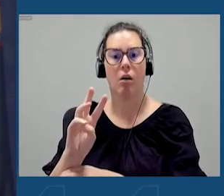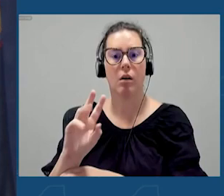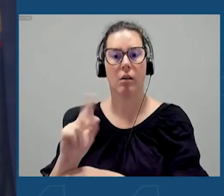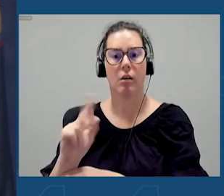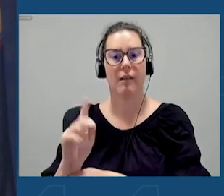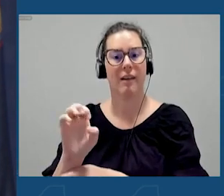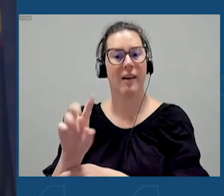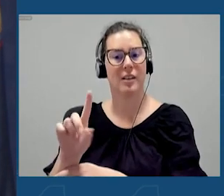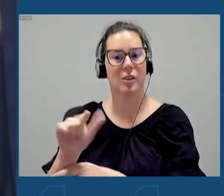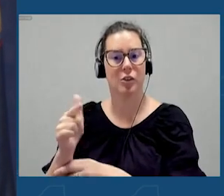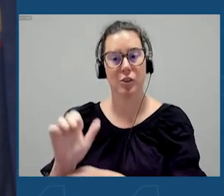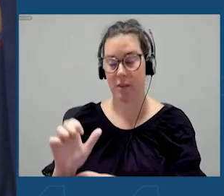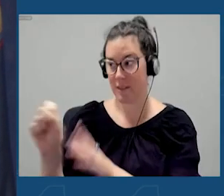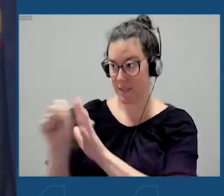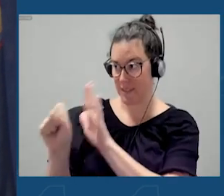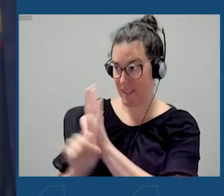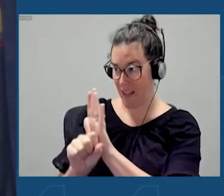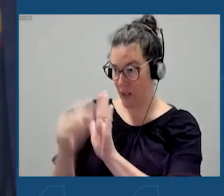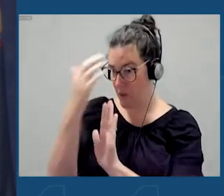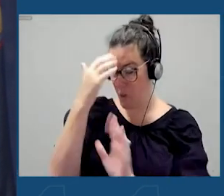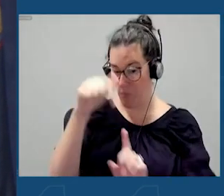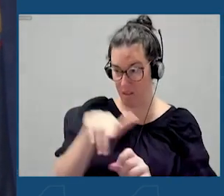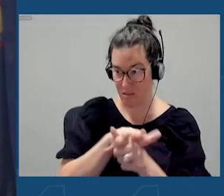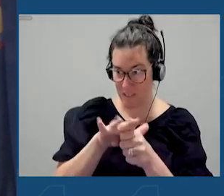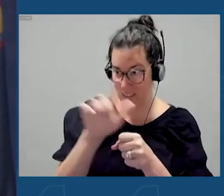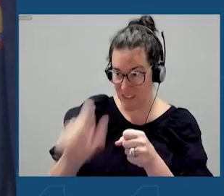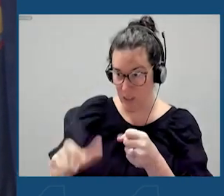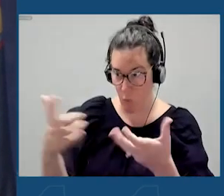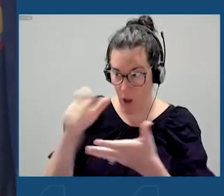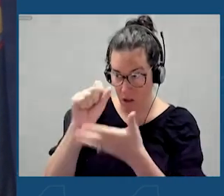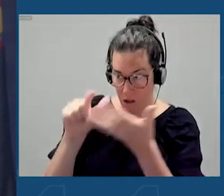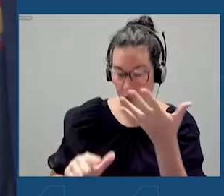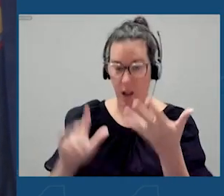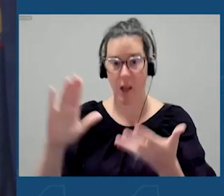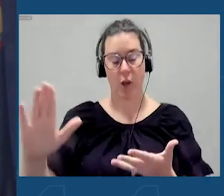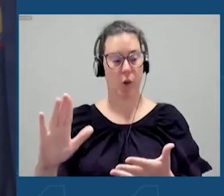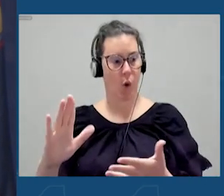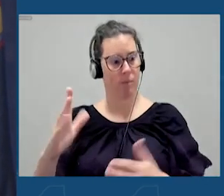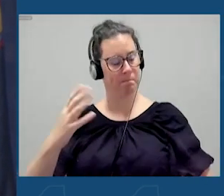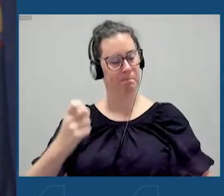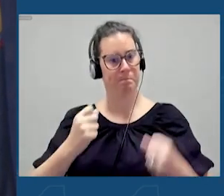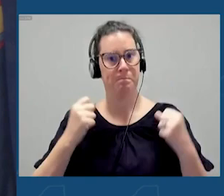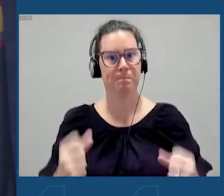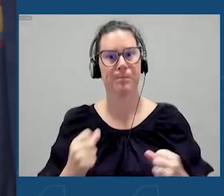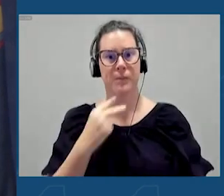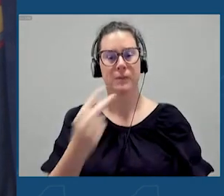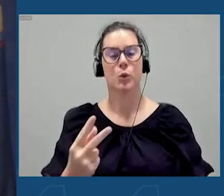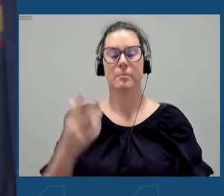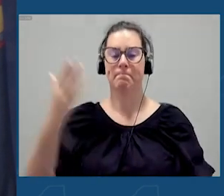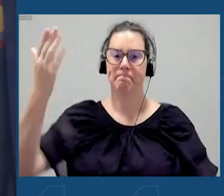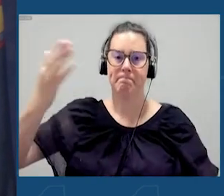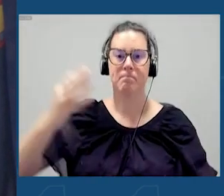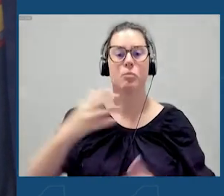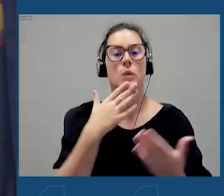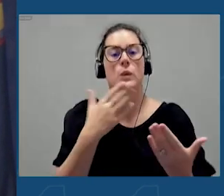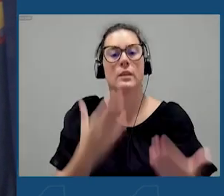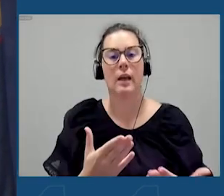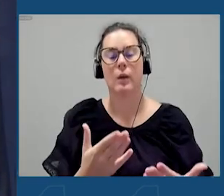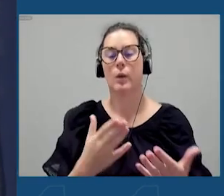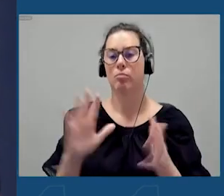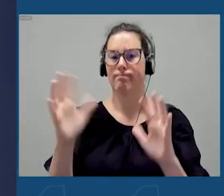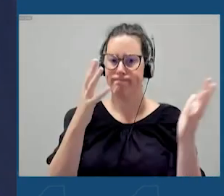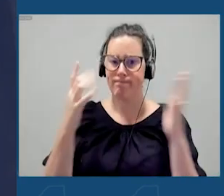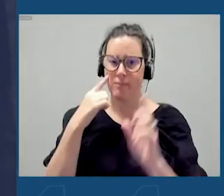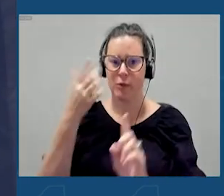your needs of this region, and you speak with great authority. So I want to thank him. Let's give a round of applause to Steve DeMayo, Mohawk